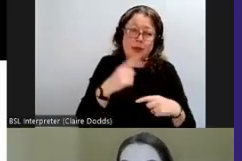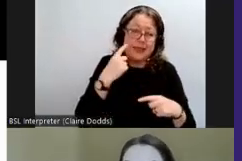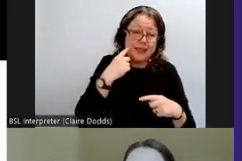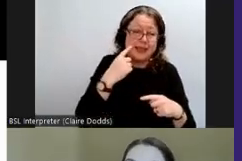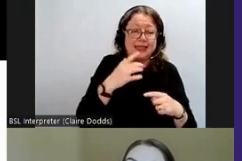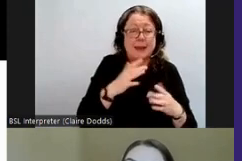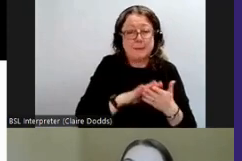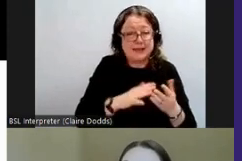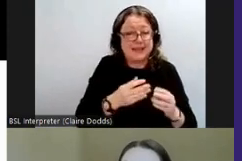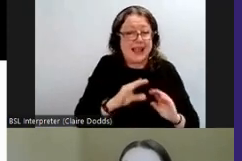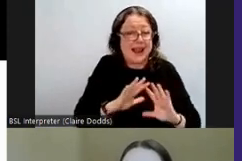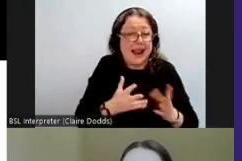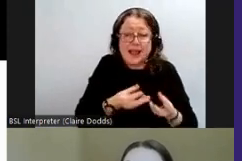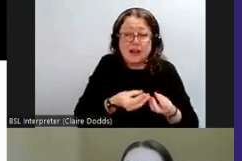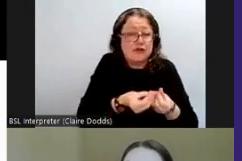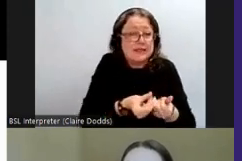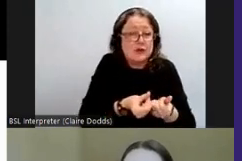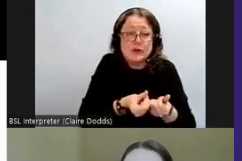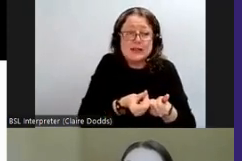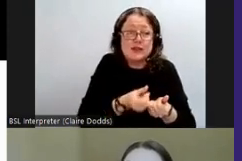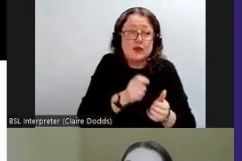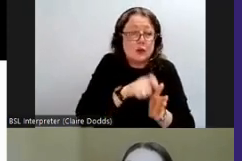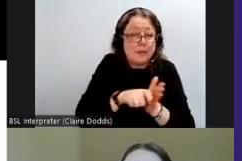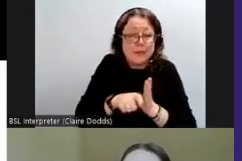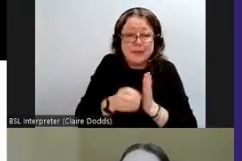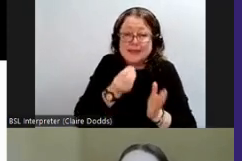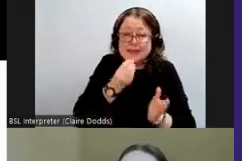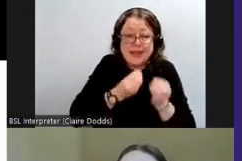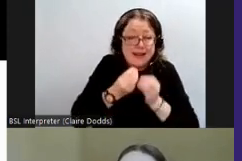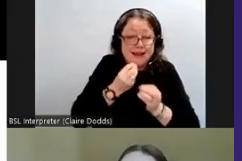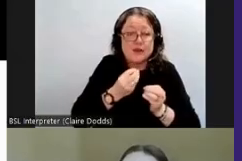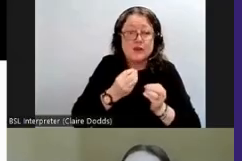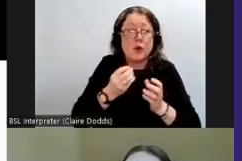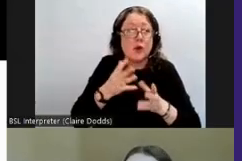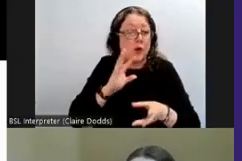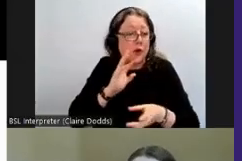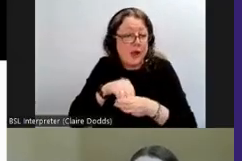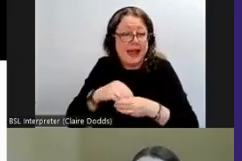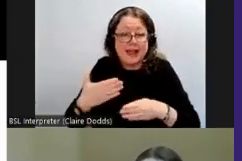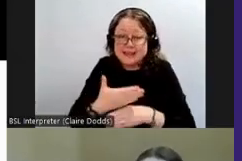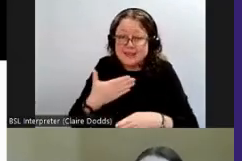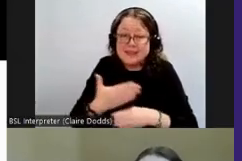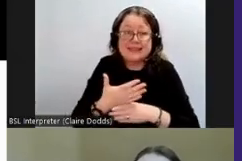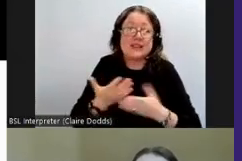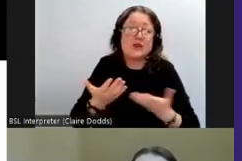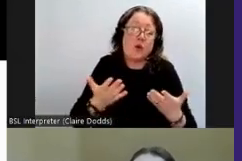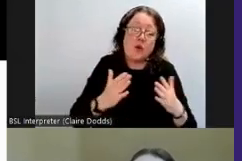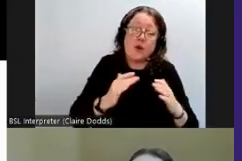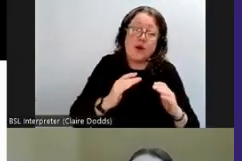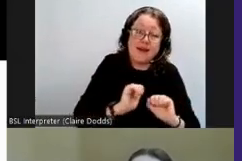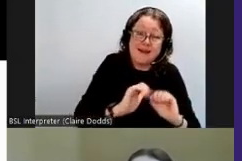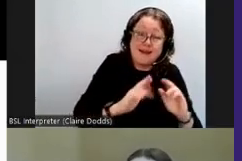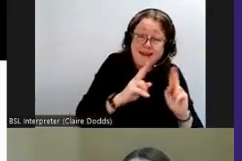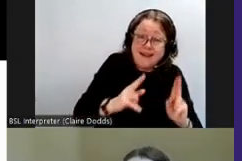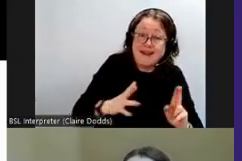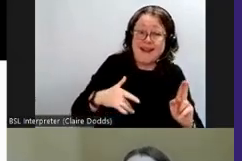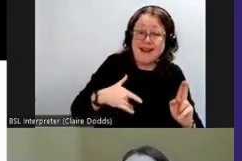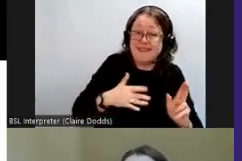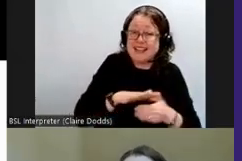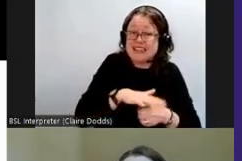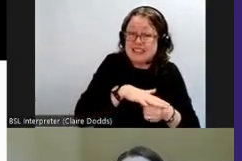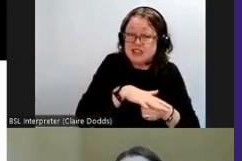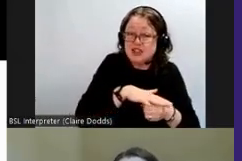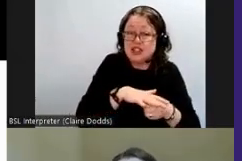in activities, or have the living conditions or amenities which are customary or at least widely encouraged and approved in the societies to which they